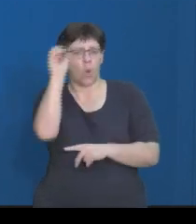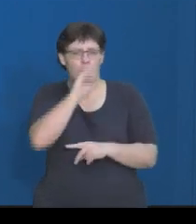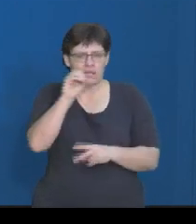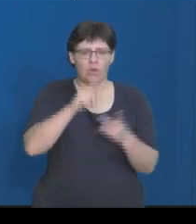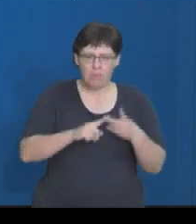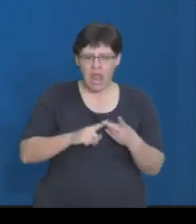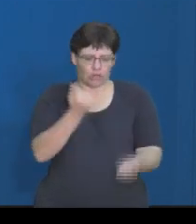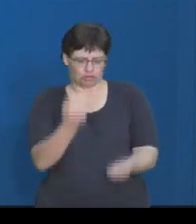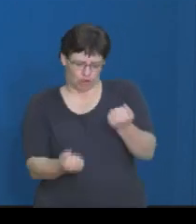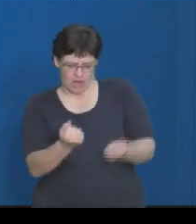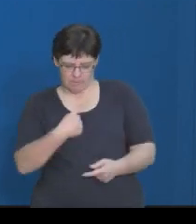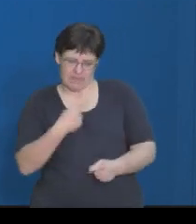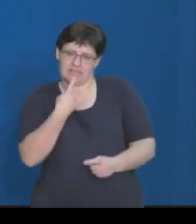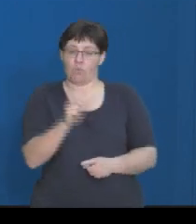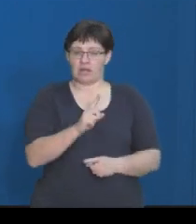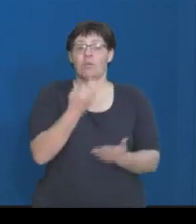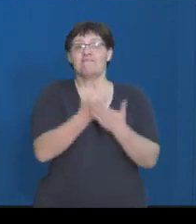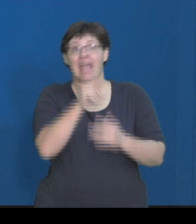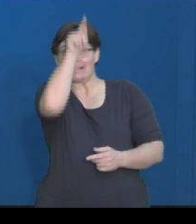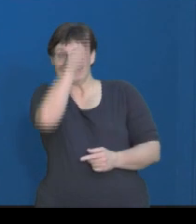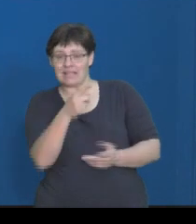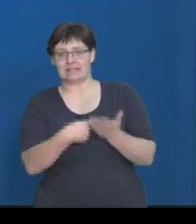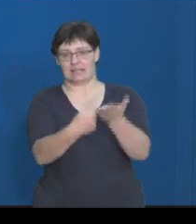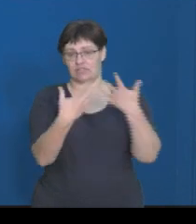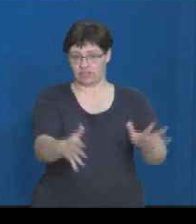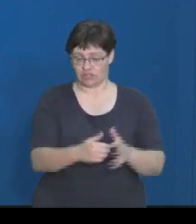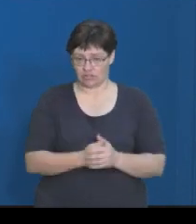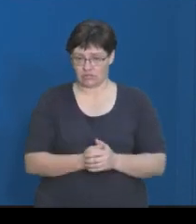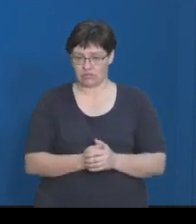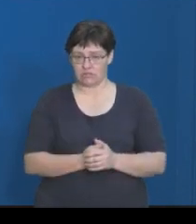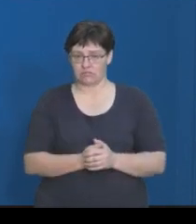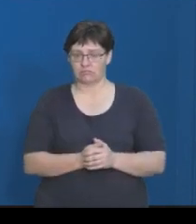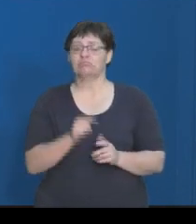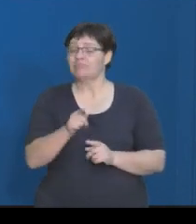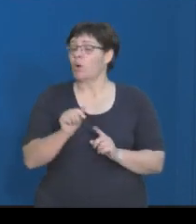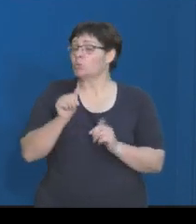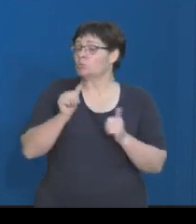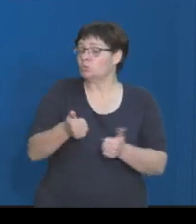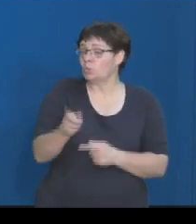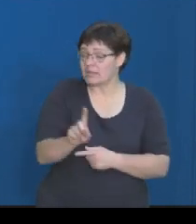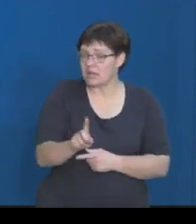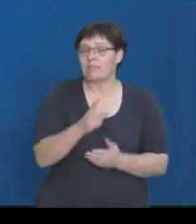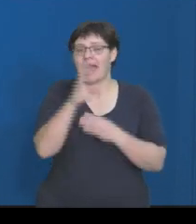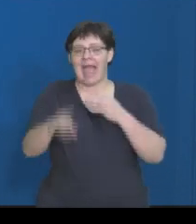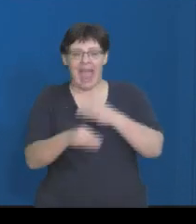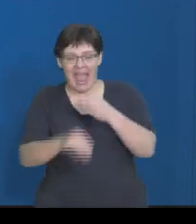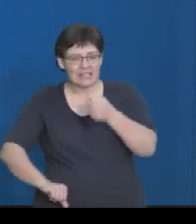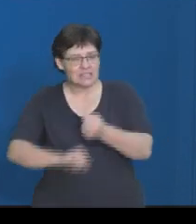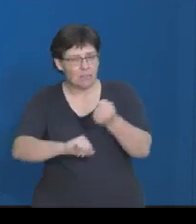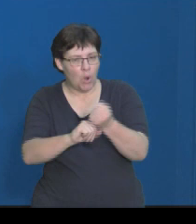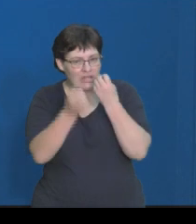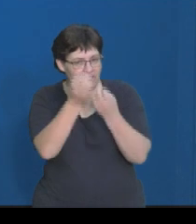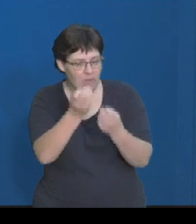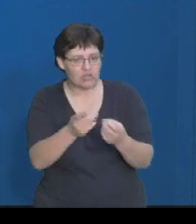value judgment on the facts that you've already discussed. A good point, boys and girls, would be additional support